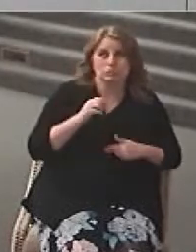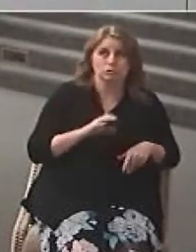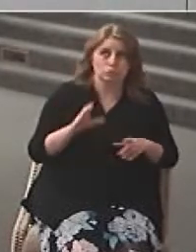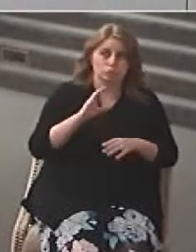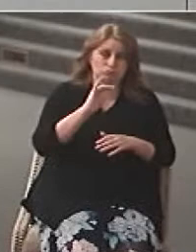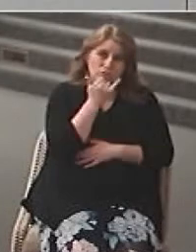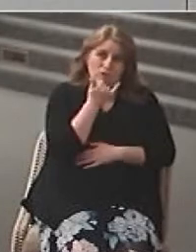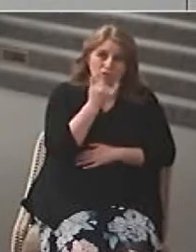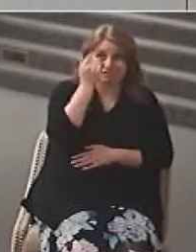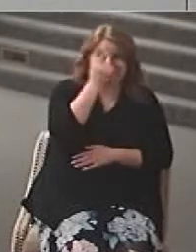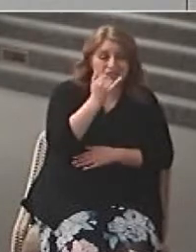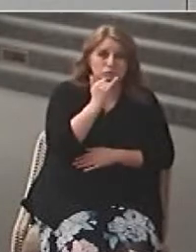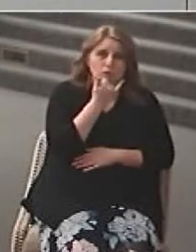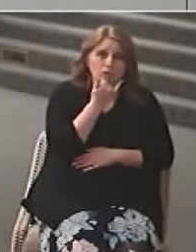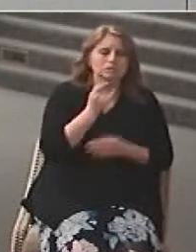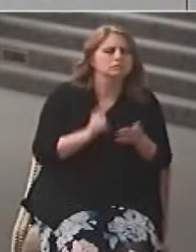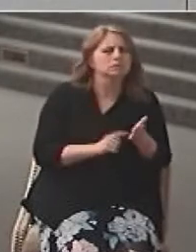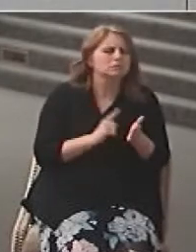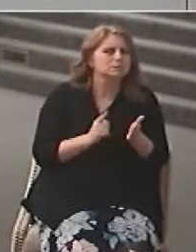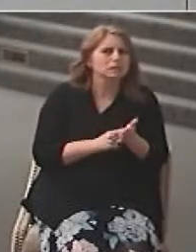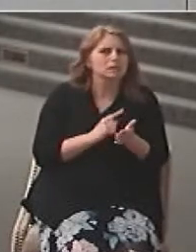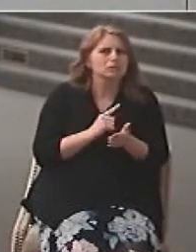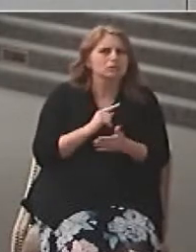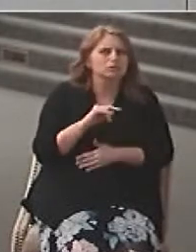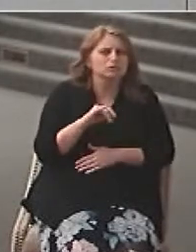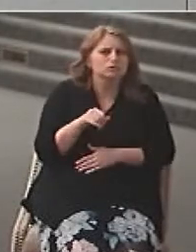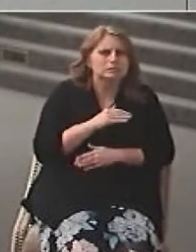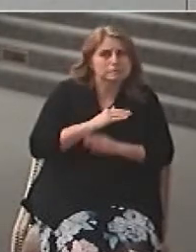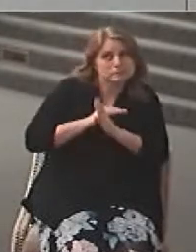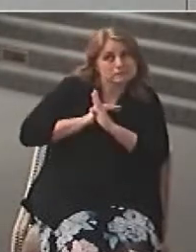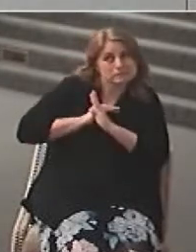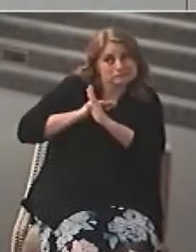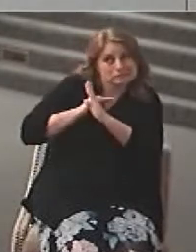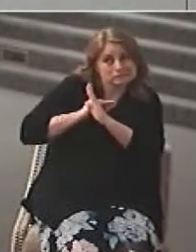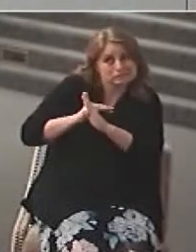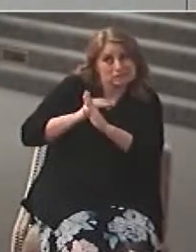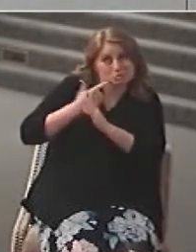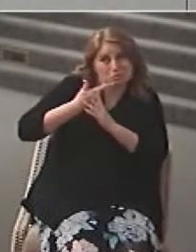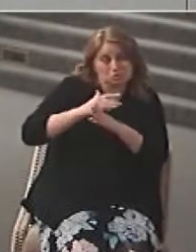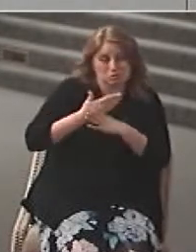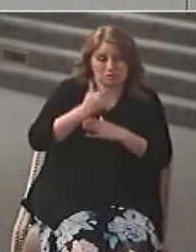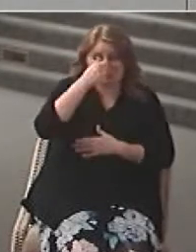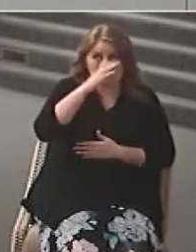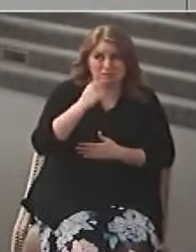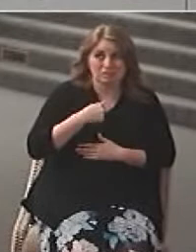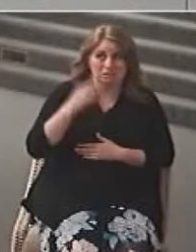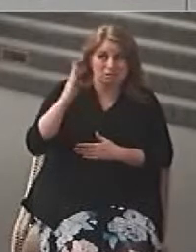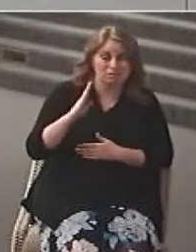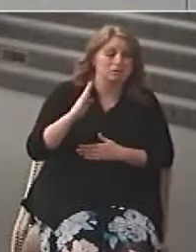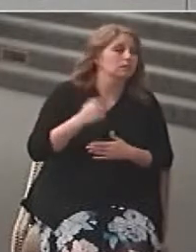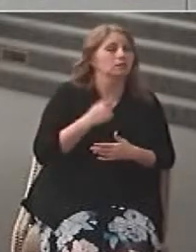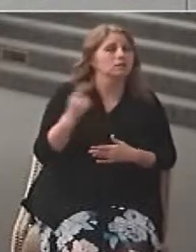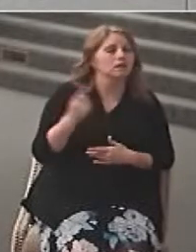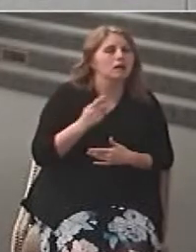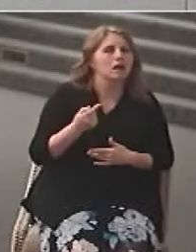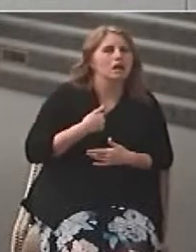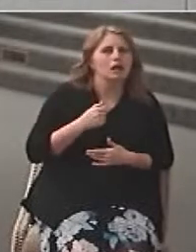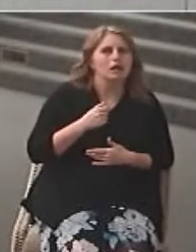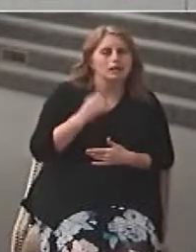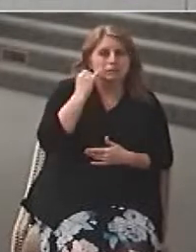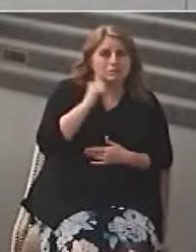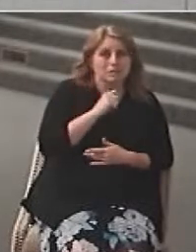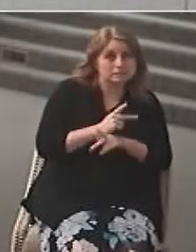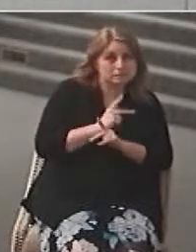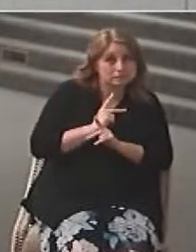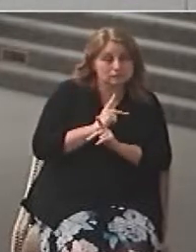thought wrong, or there's been something that has just been a hindrance between me and God. And if I'm not careful, then I'll allow that to grow. I'll allow it to